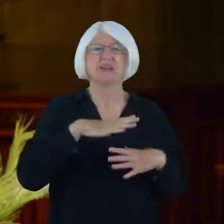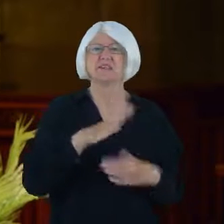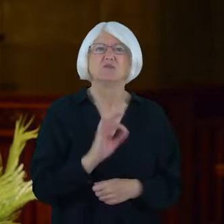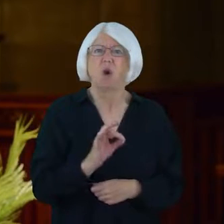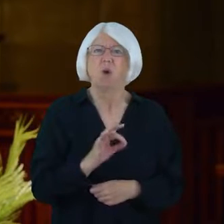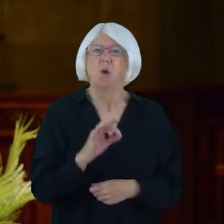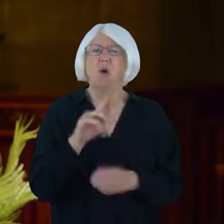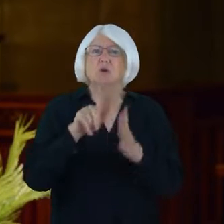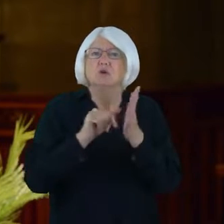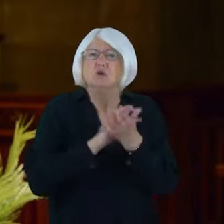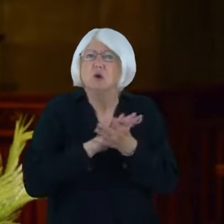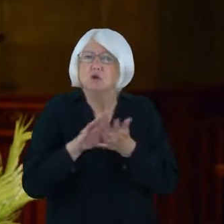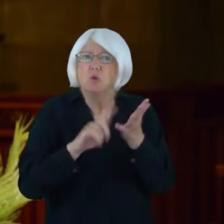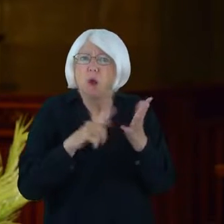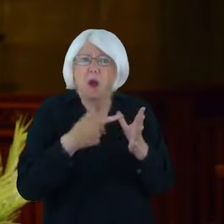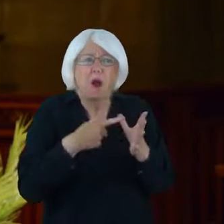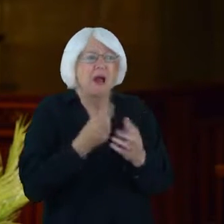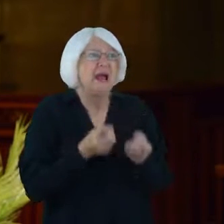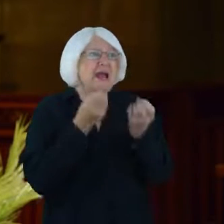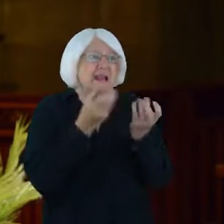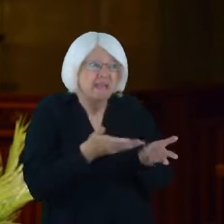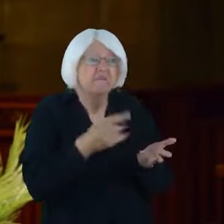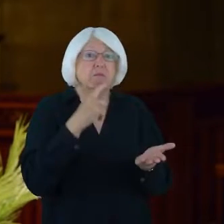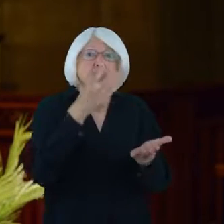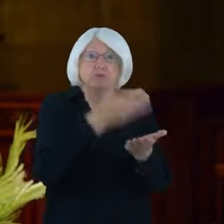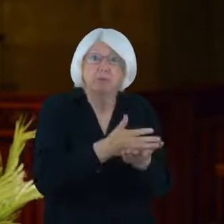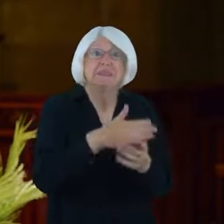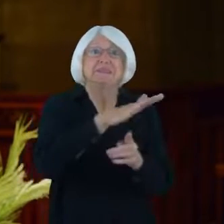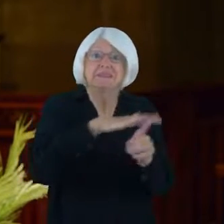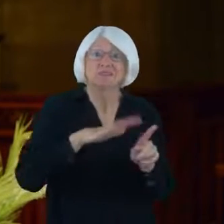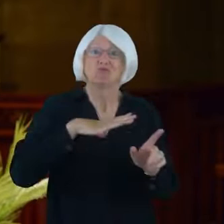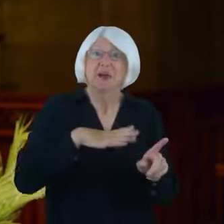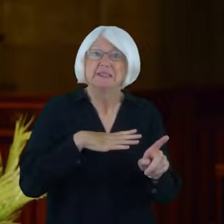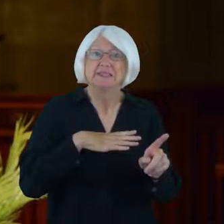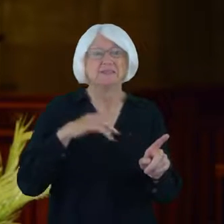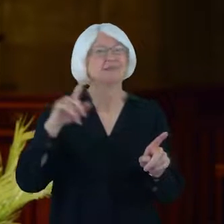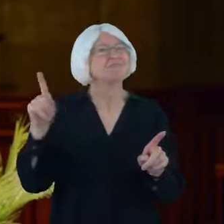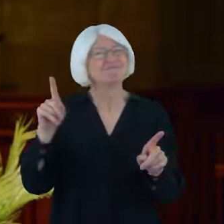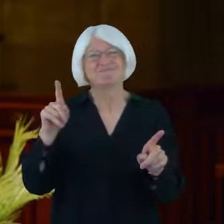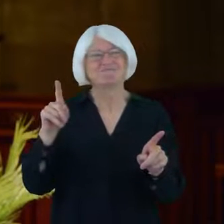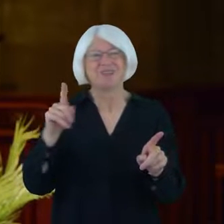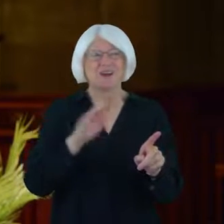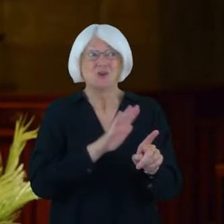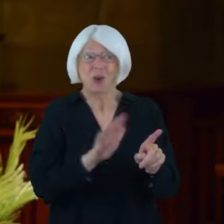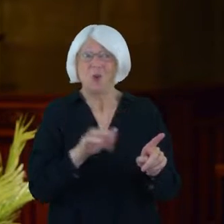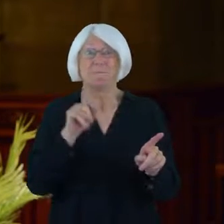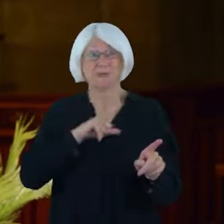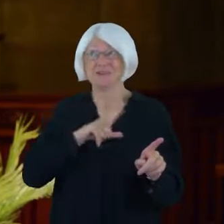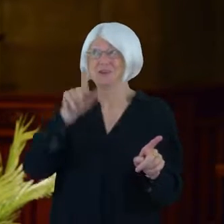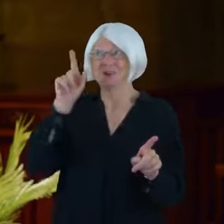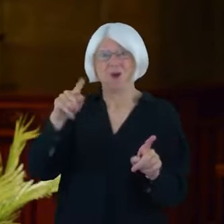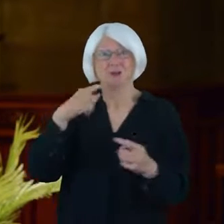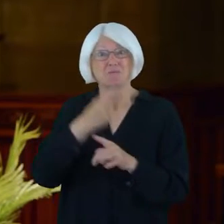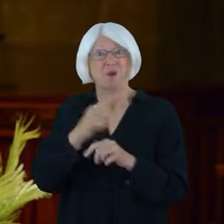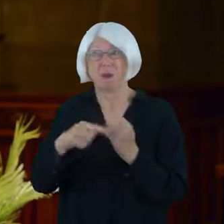them rest, God would not have spoken later on about another day. There remains, then, a